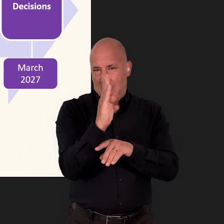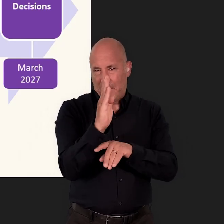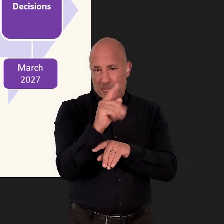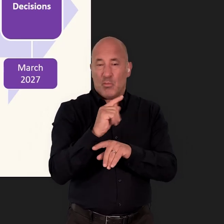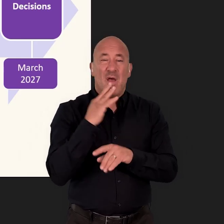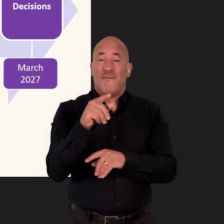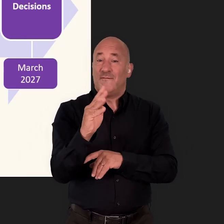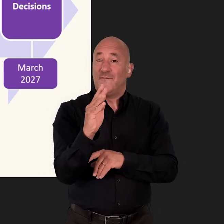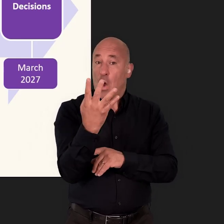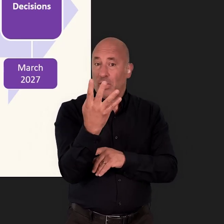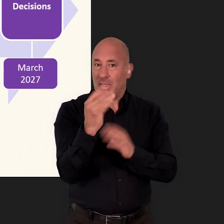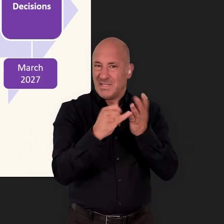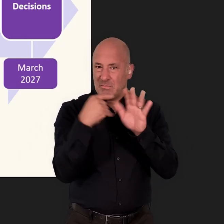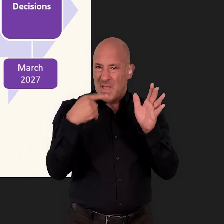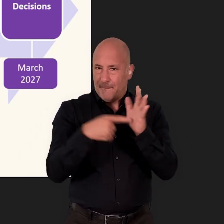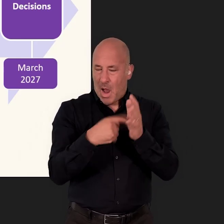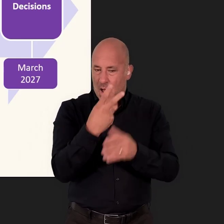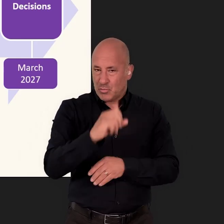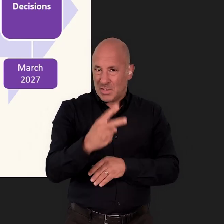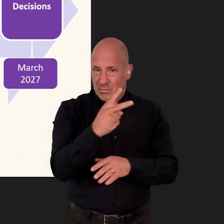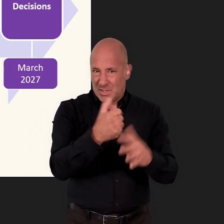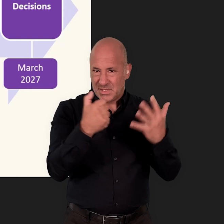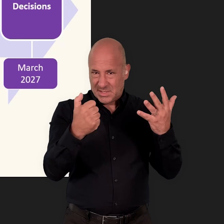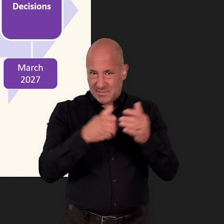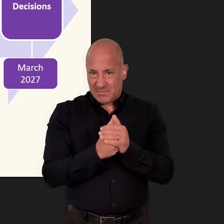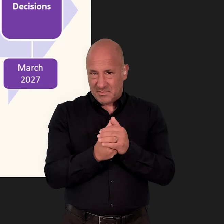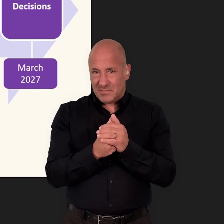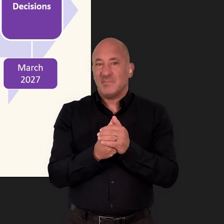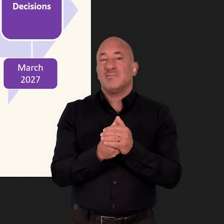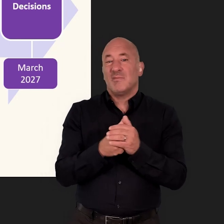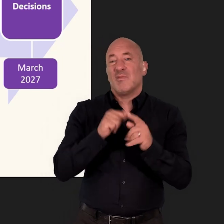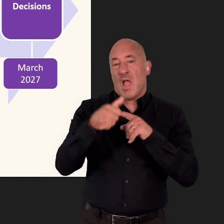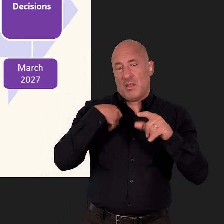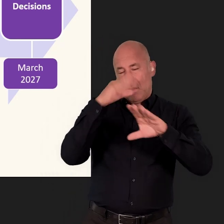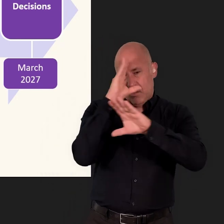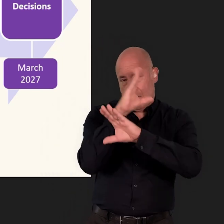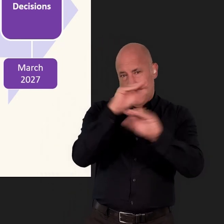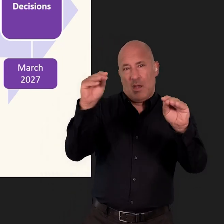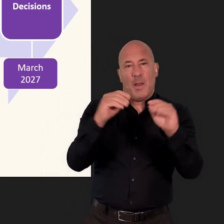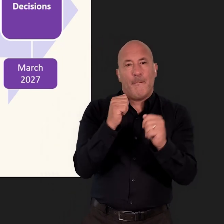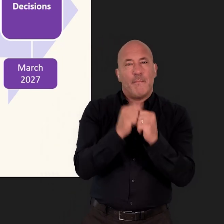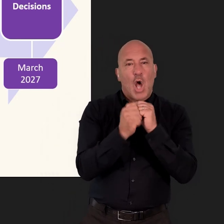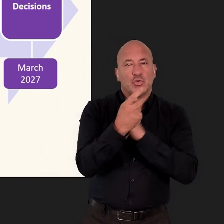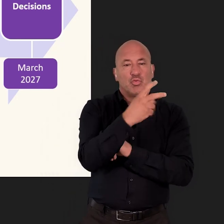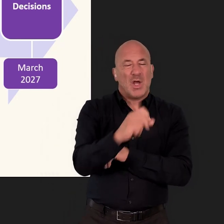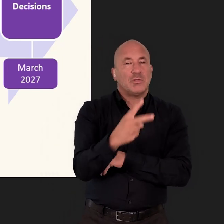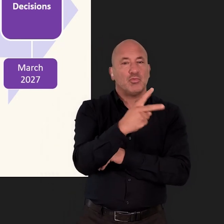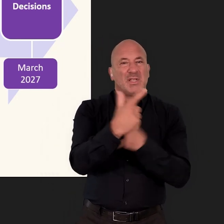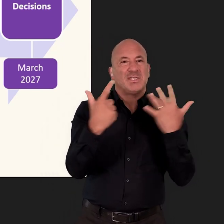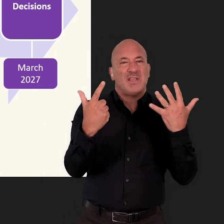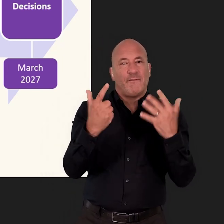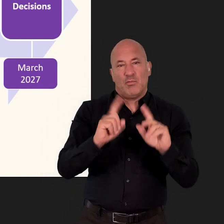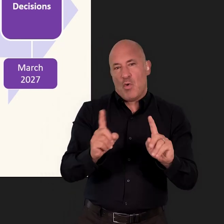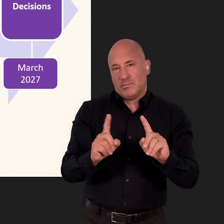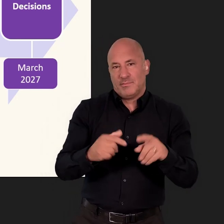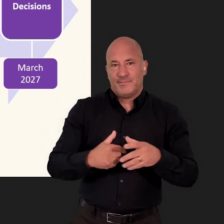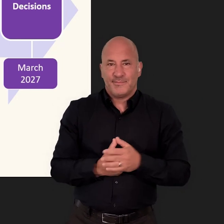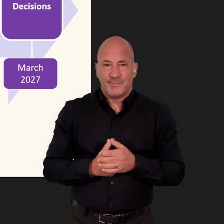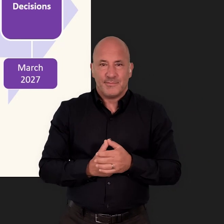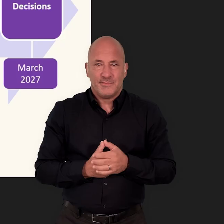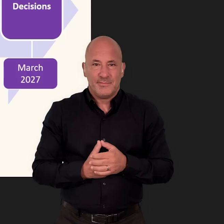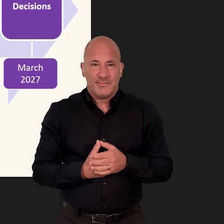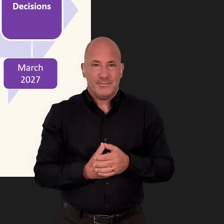of September 2026. Applicants will receive their decisions on their applications by March